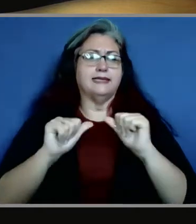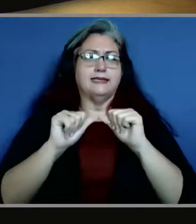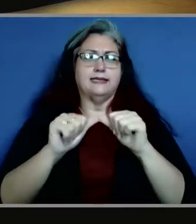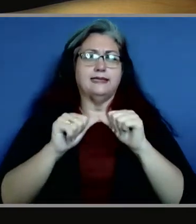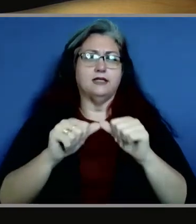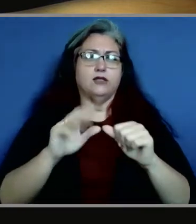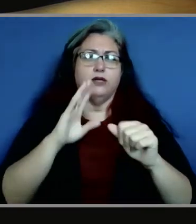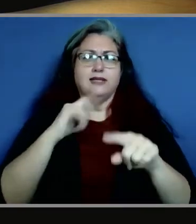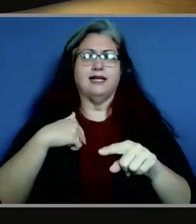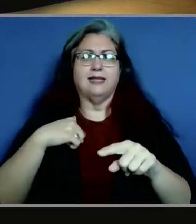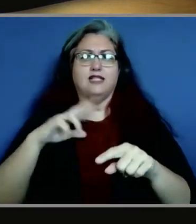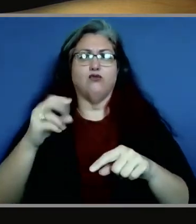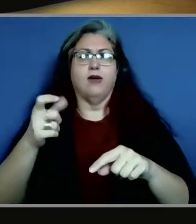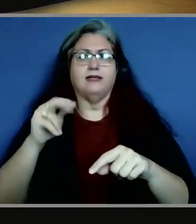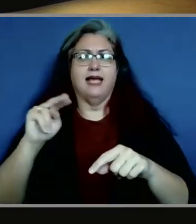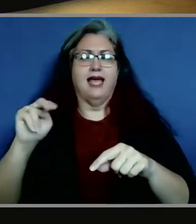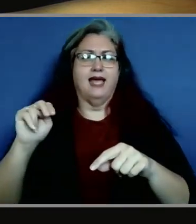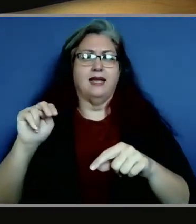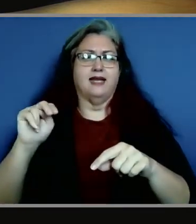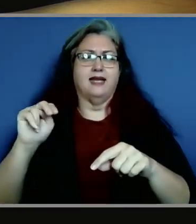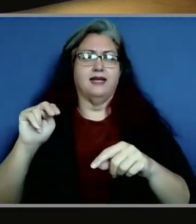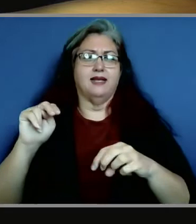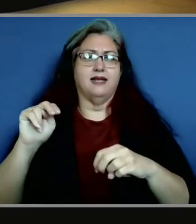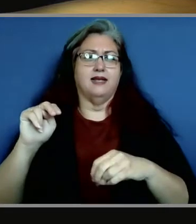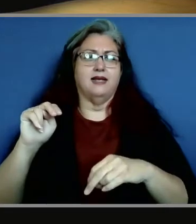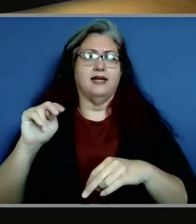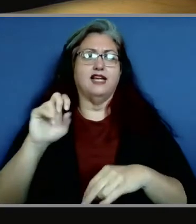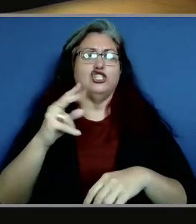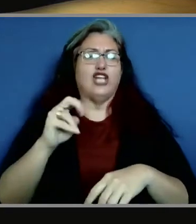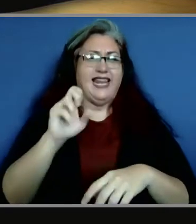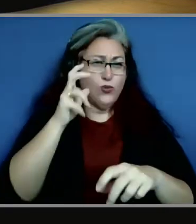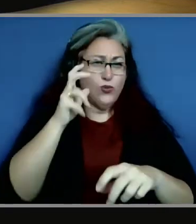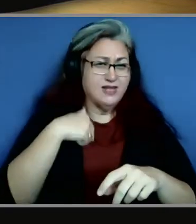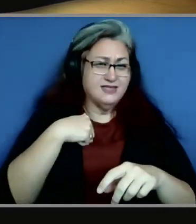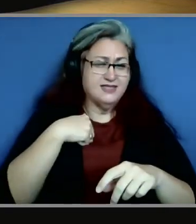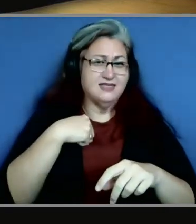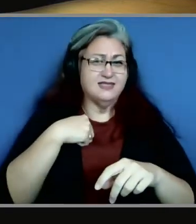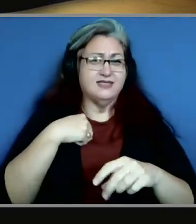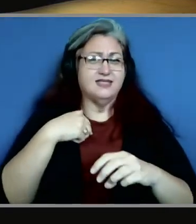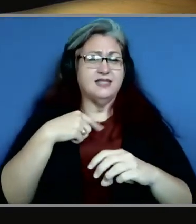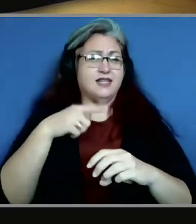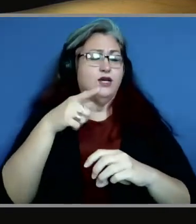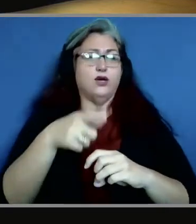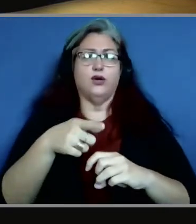This is Roxanne. Appropriate. Shane, can you hear us? You're